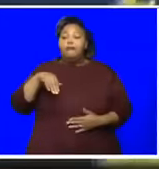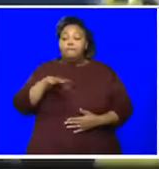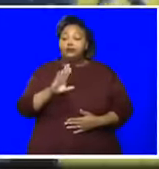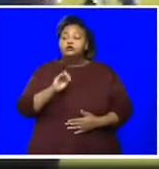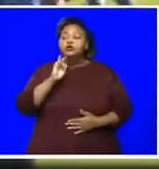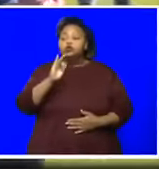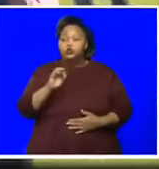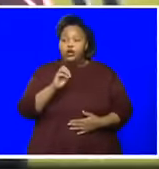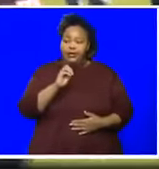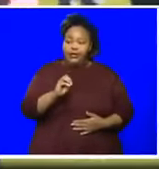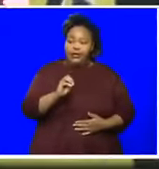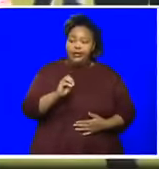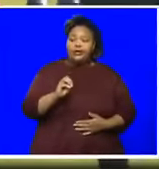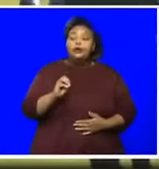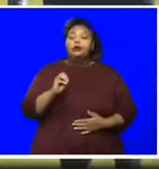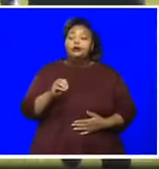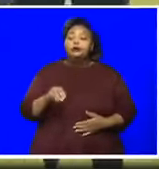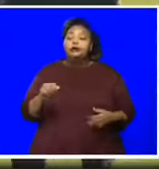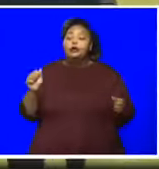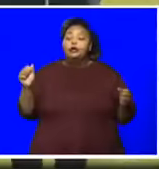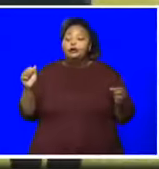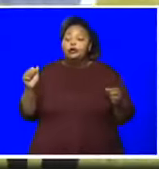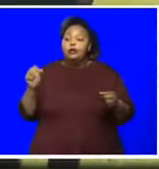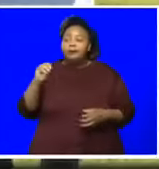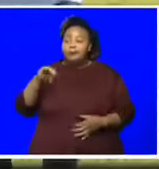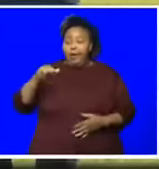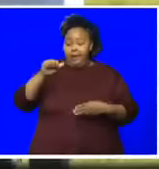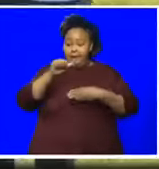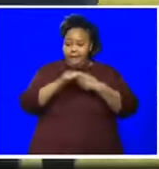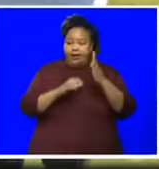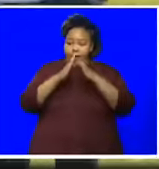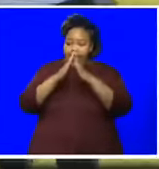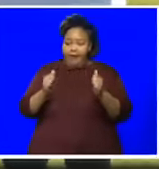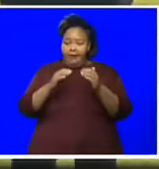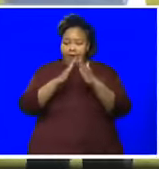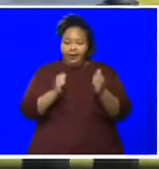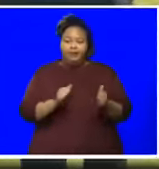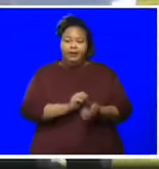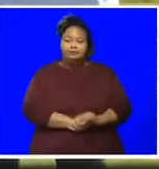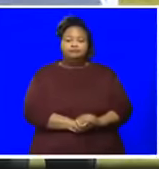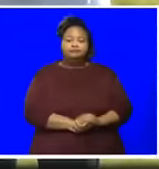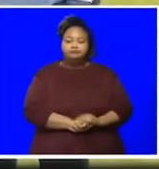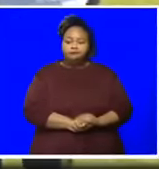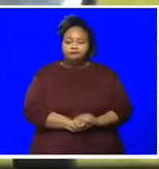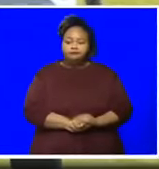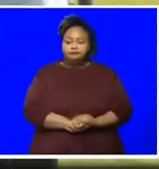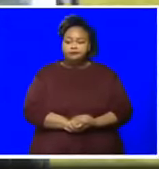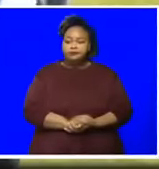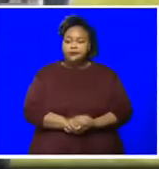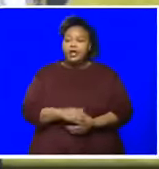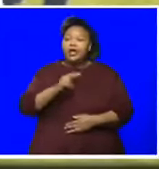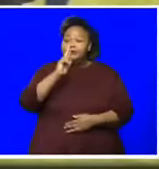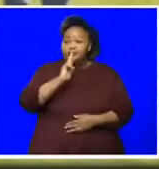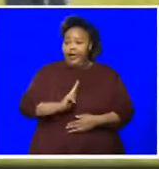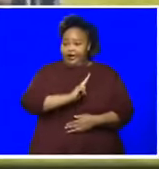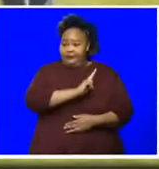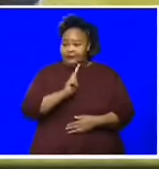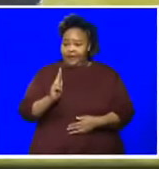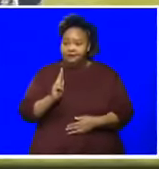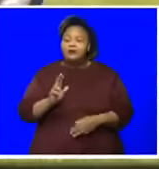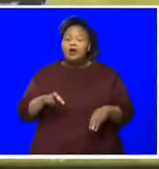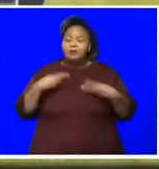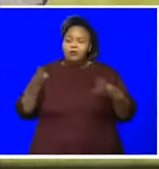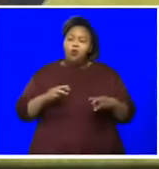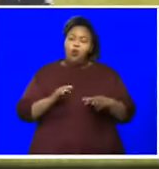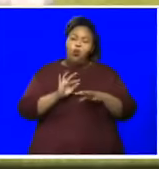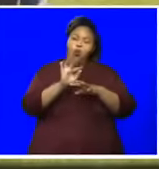yengwekhwedi. Landulela ingqungquthela emhlangano walenhlangano iWorld Assembly lizobanjwa ngelisonto. Umfundisi